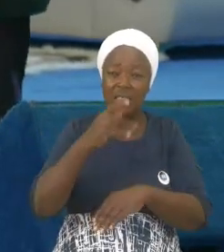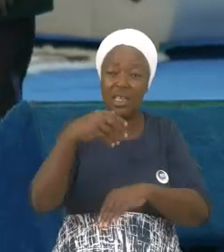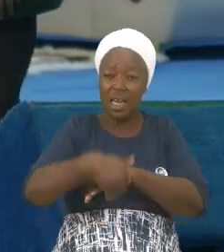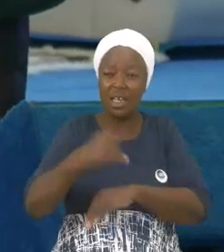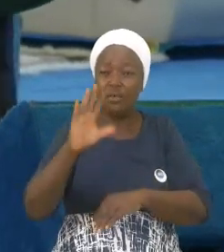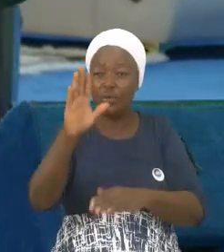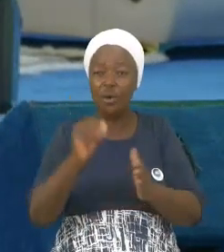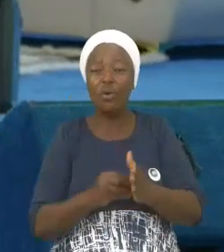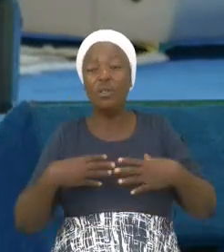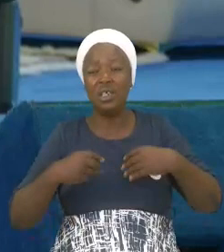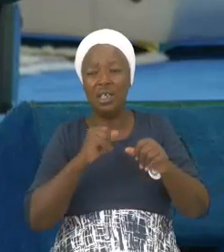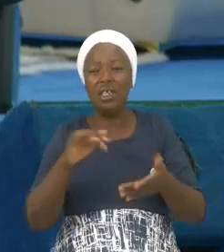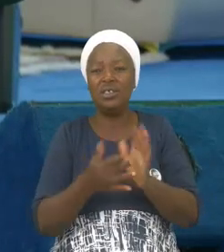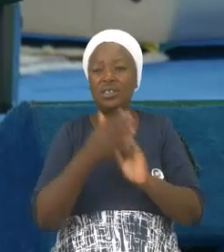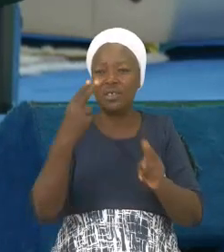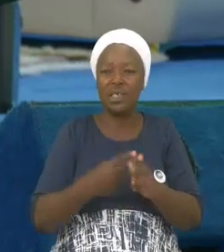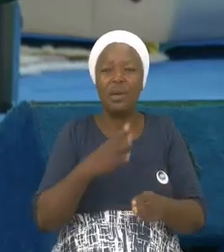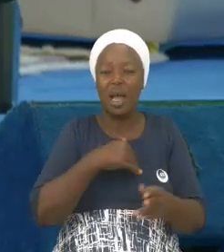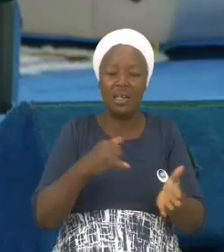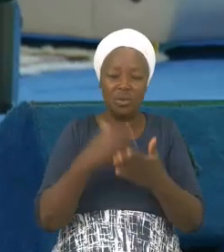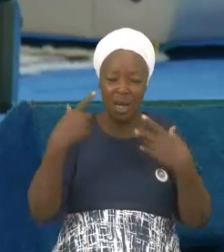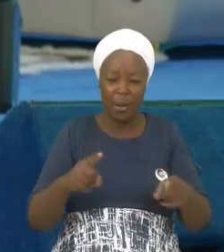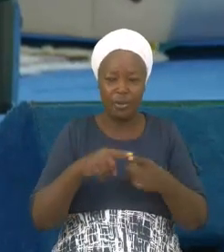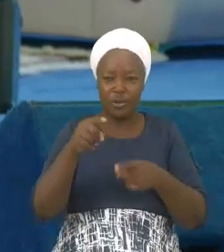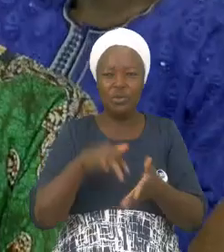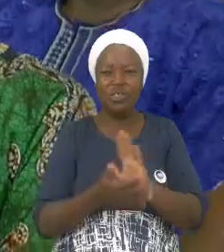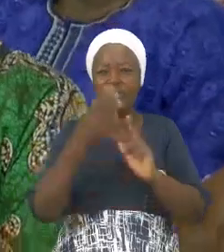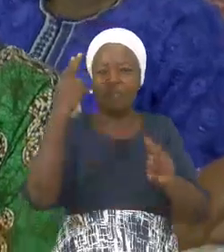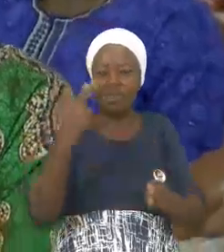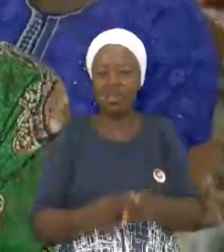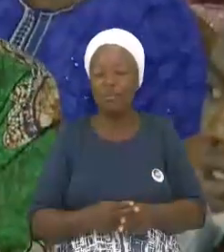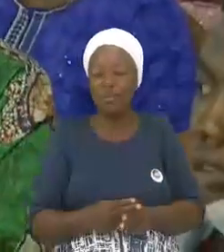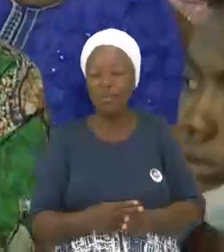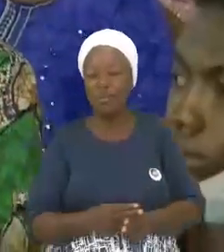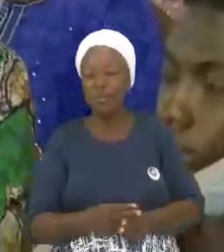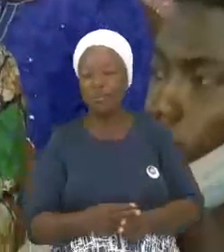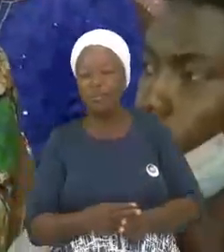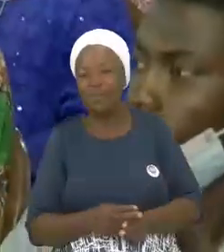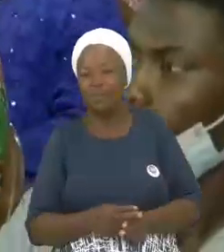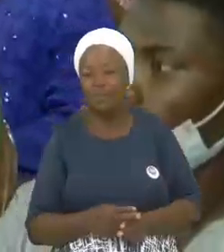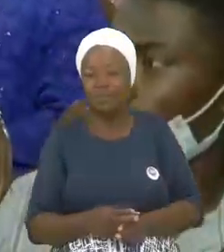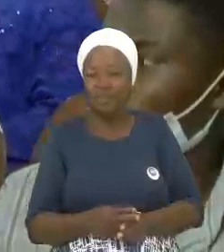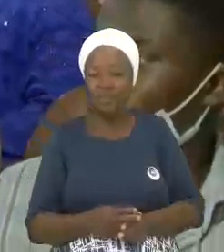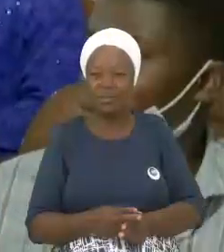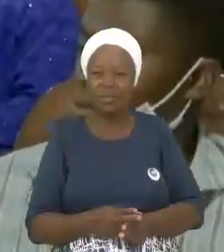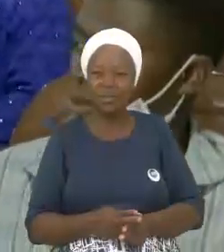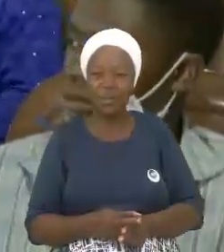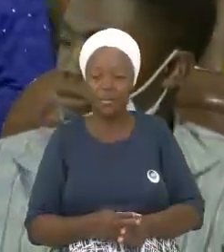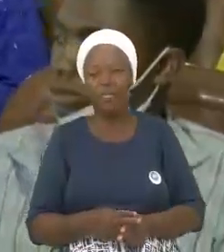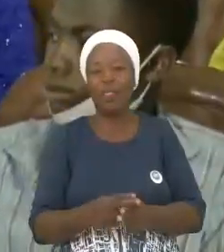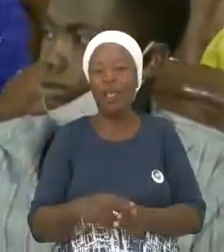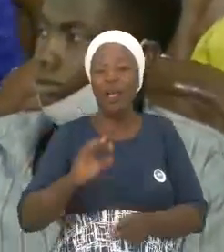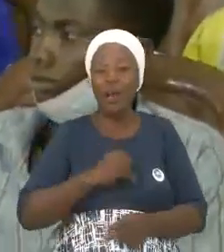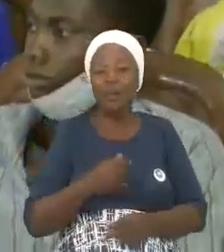your healing. It will happen in Jesus' name. When the United States of